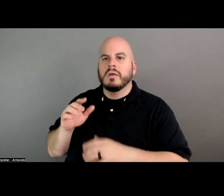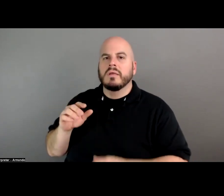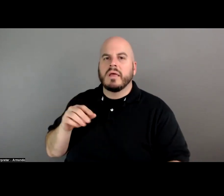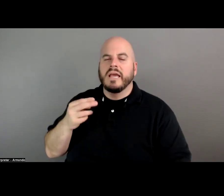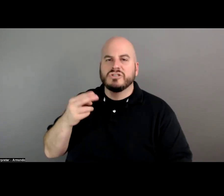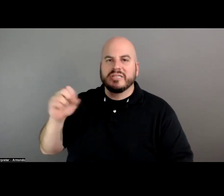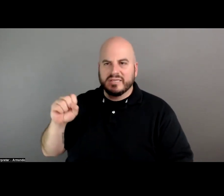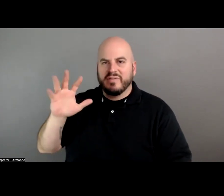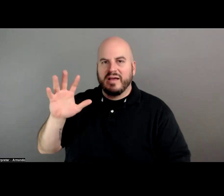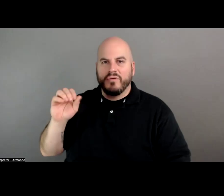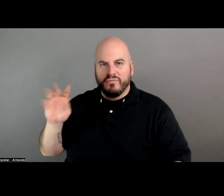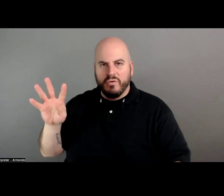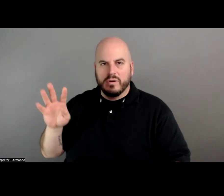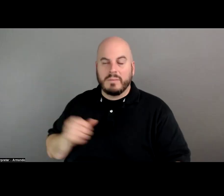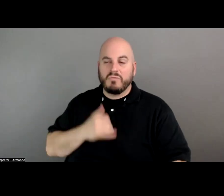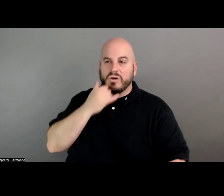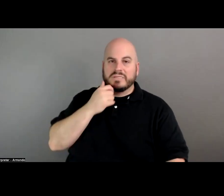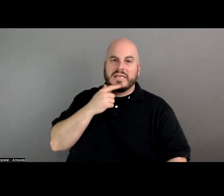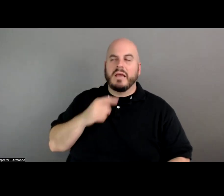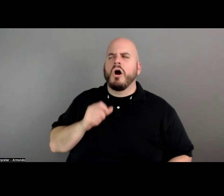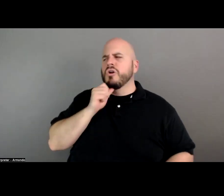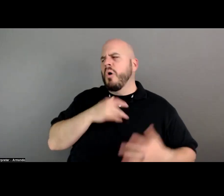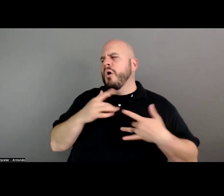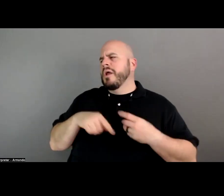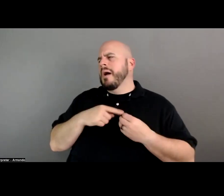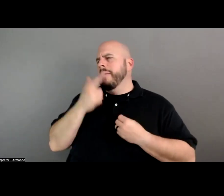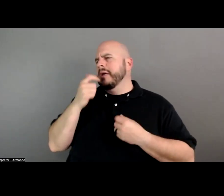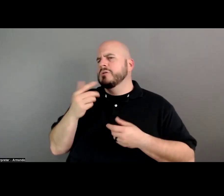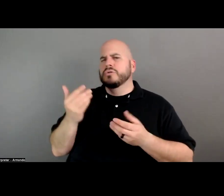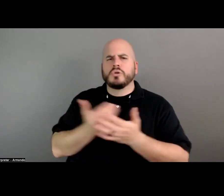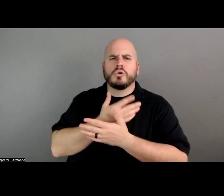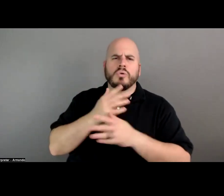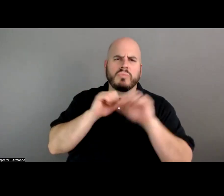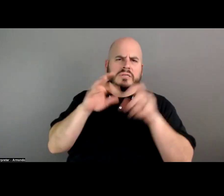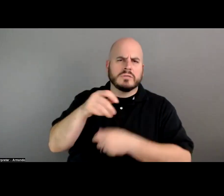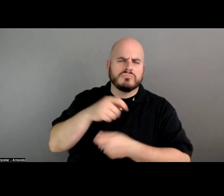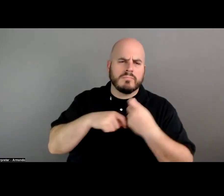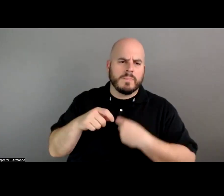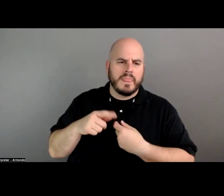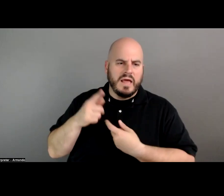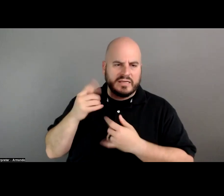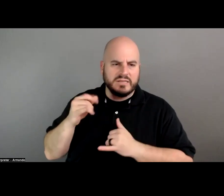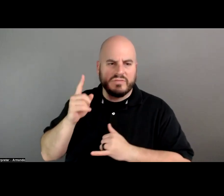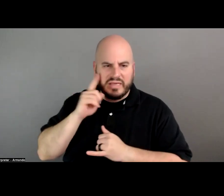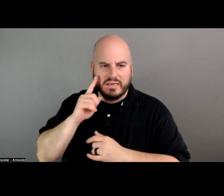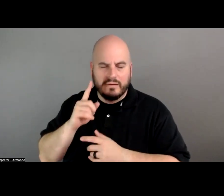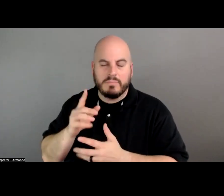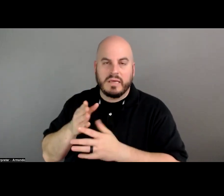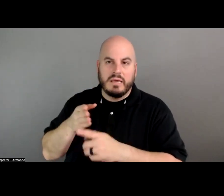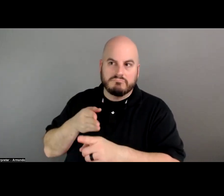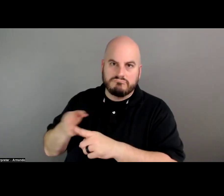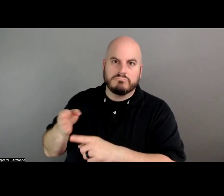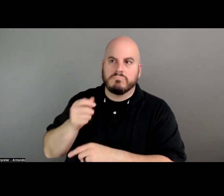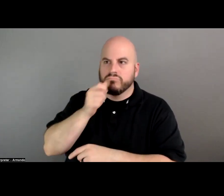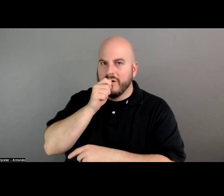be wrong to be telling you, oh, don't worry about it because the new administration. I am I think this is going to be an area for private litigation because private